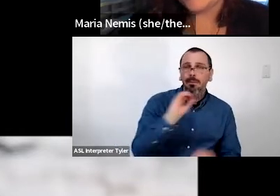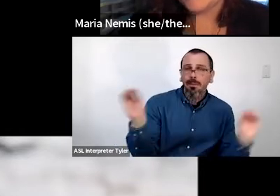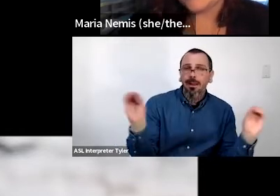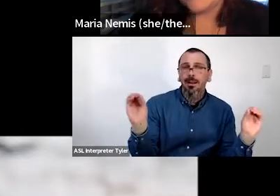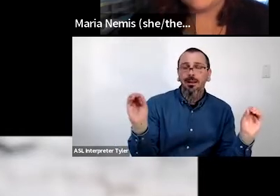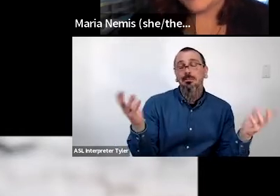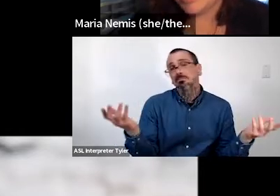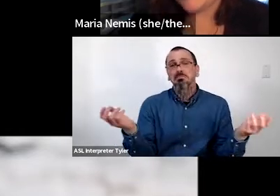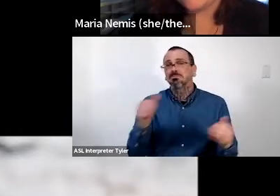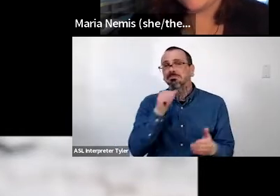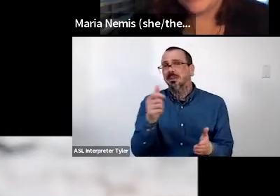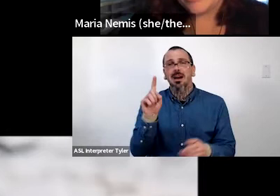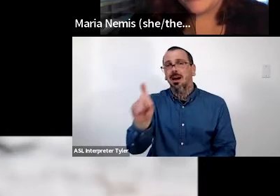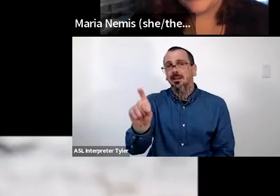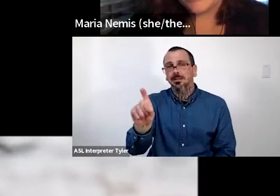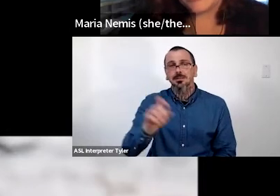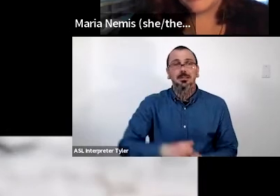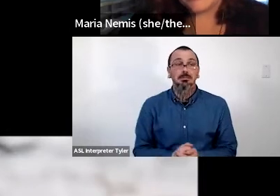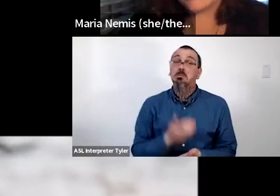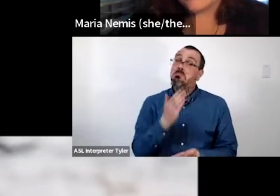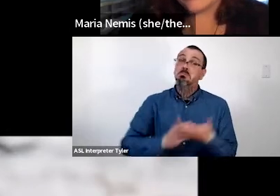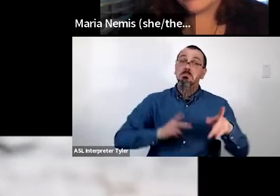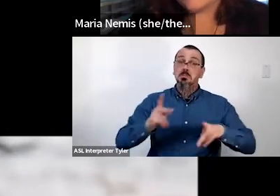formal diagnosis, and sometimes even if they have.